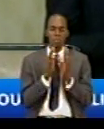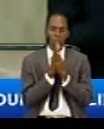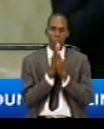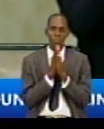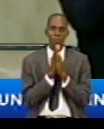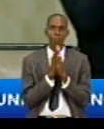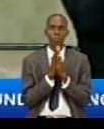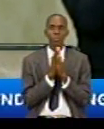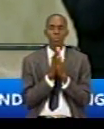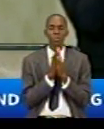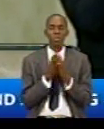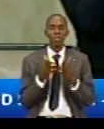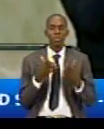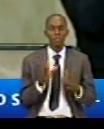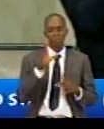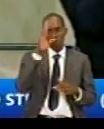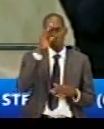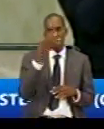Let him not be sorrowful